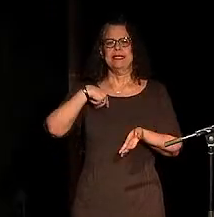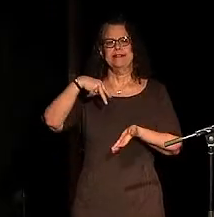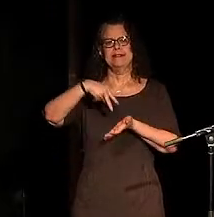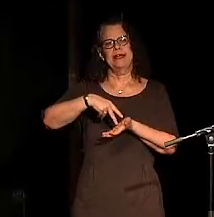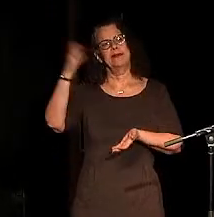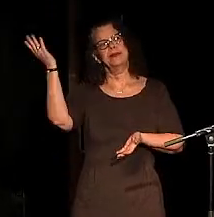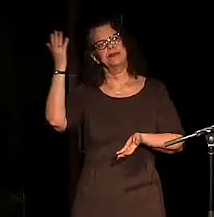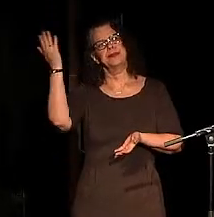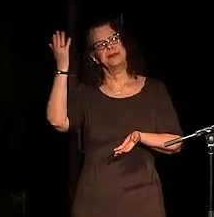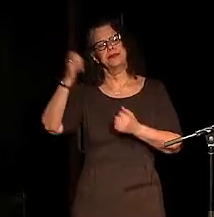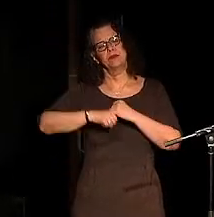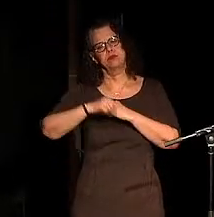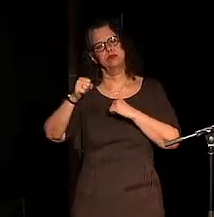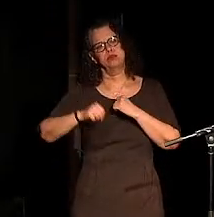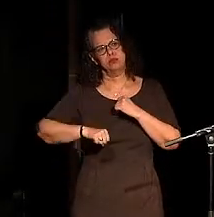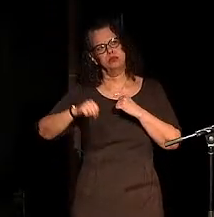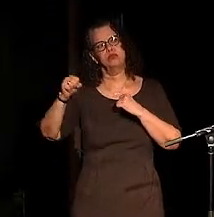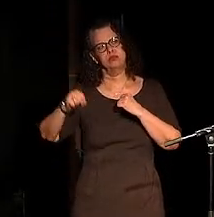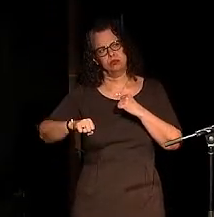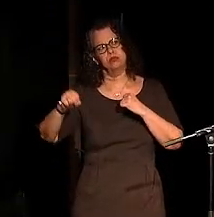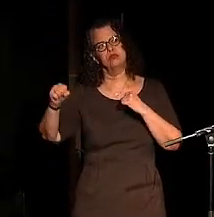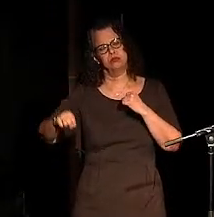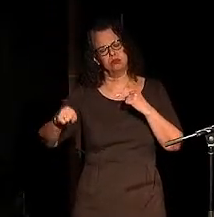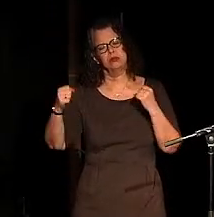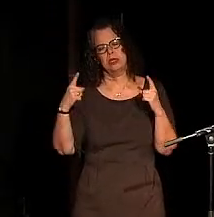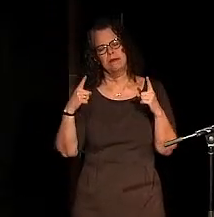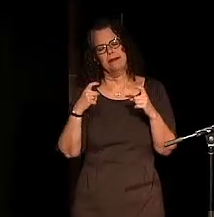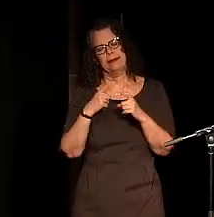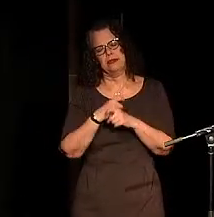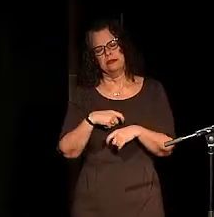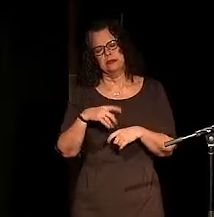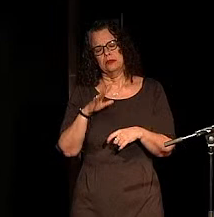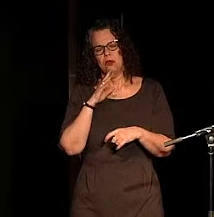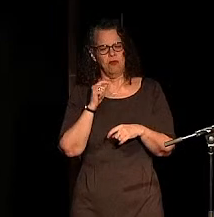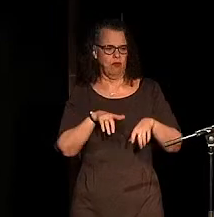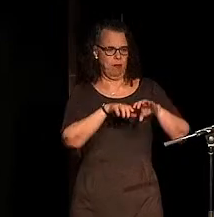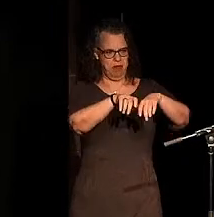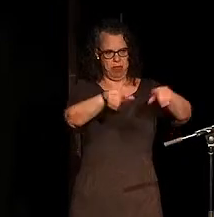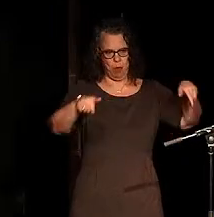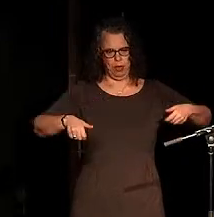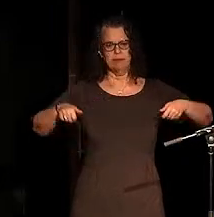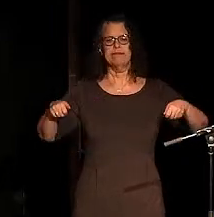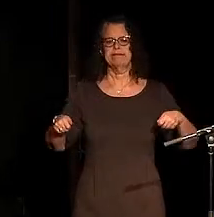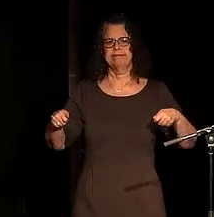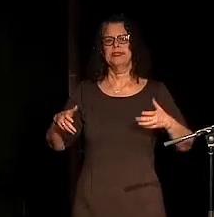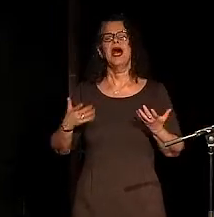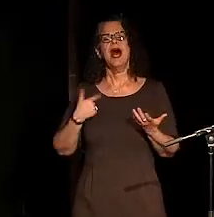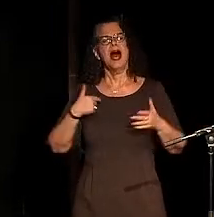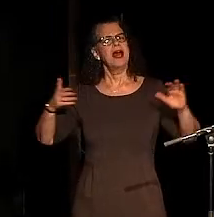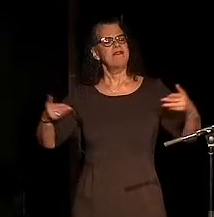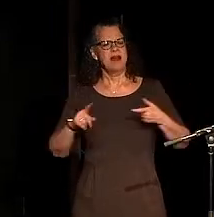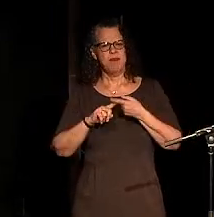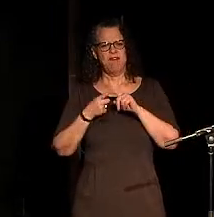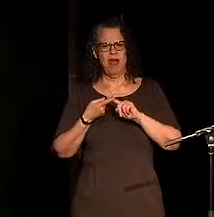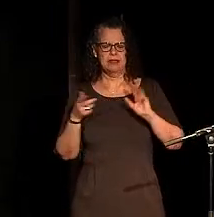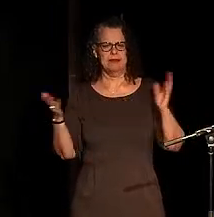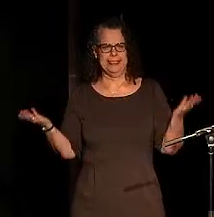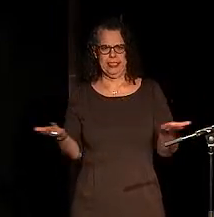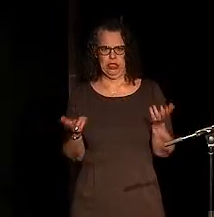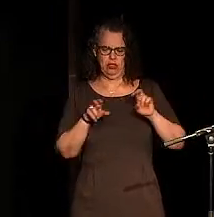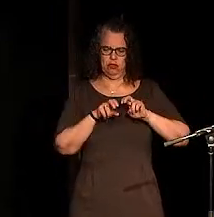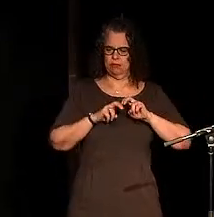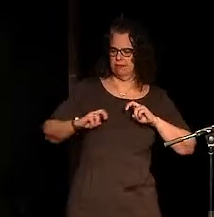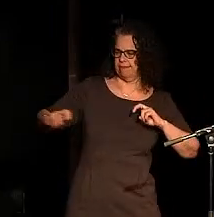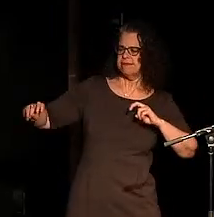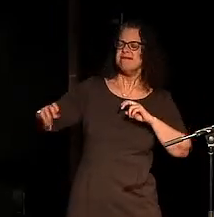a long-winded stem winder kind of convocation talk from that podium over there, I invite a bunch of friends up here and ask